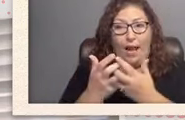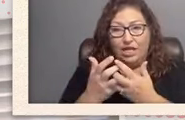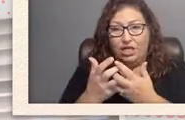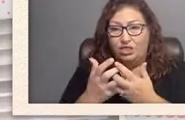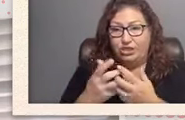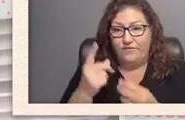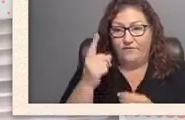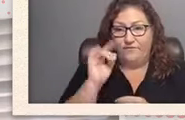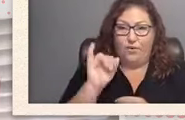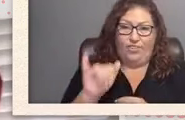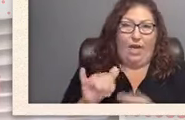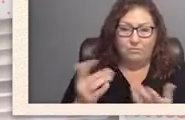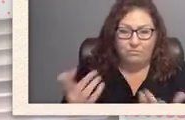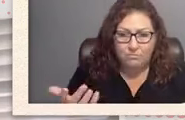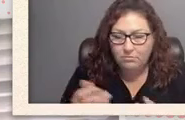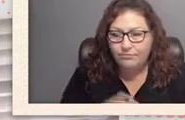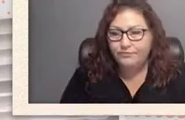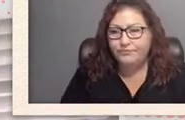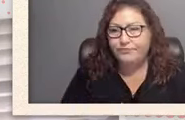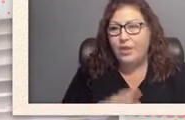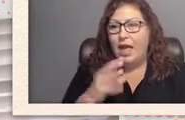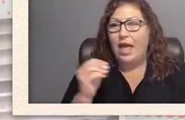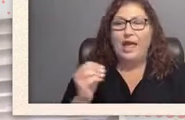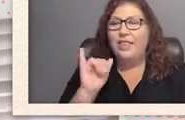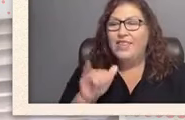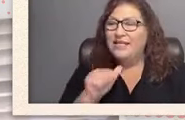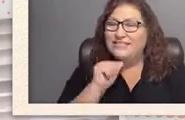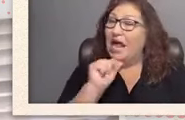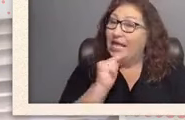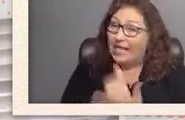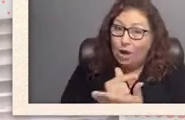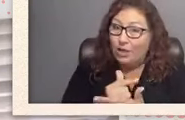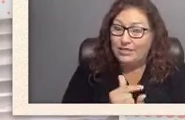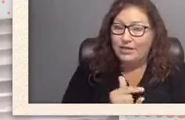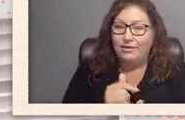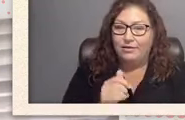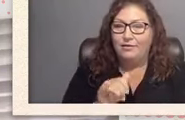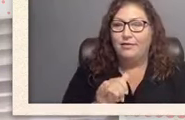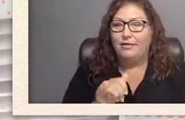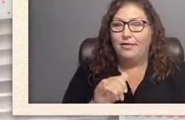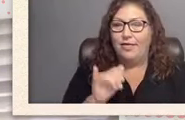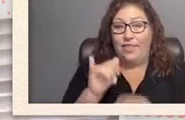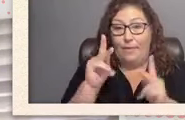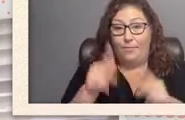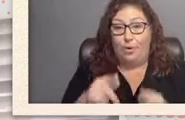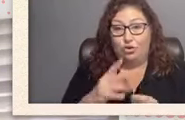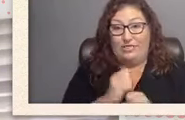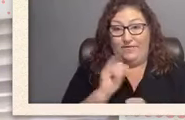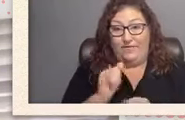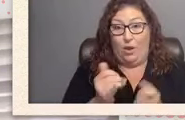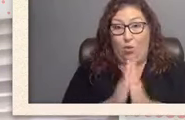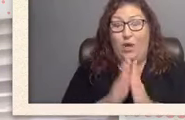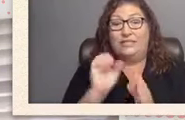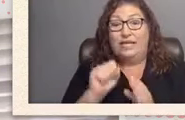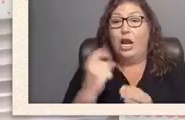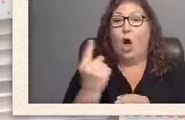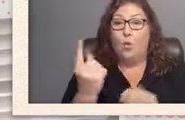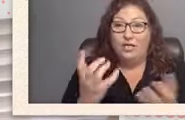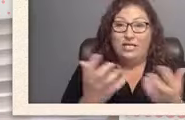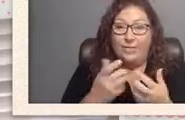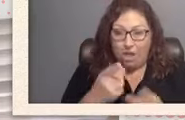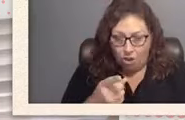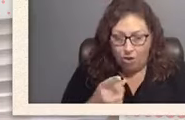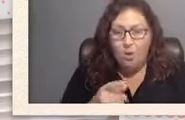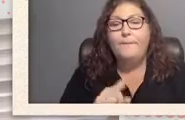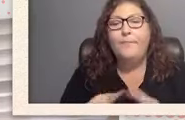regard. And that's not a guarantee that like the person receiving that request can always accommodate you. And what it